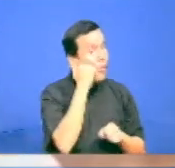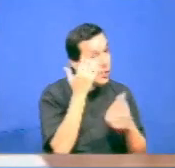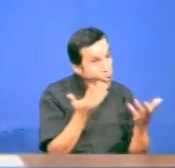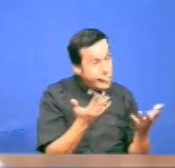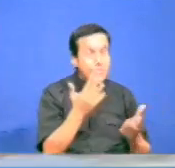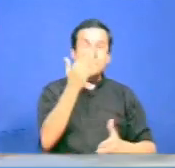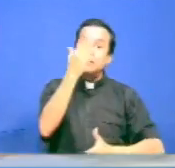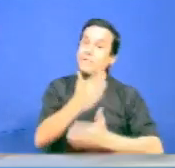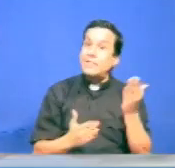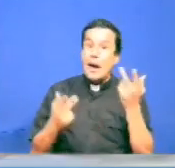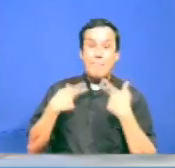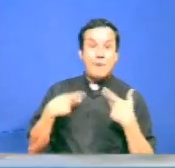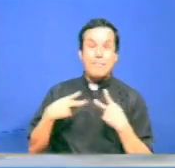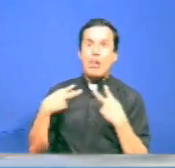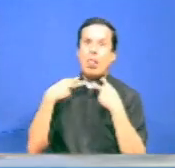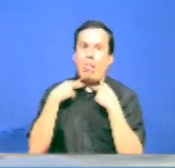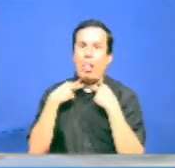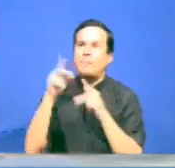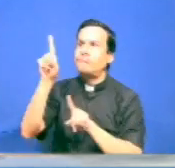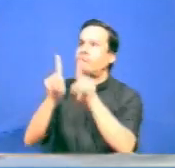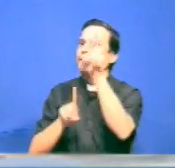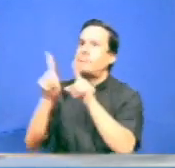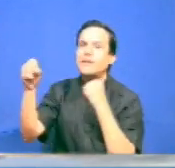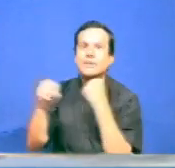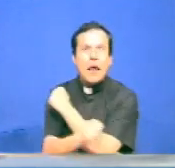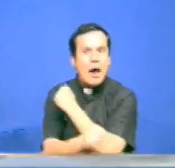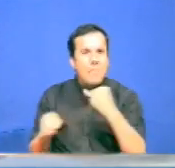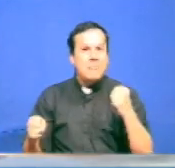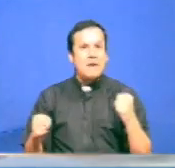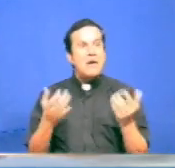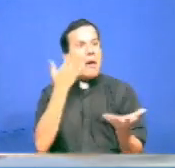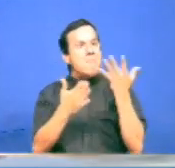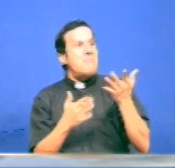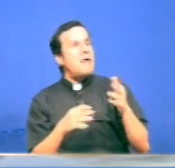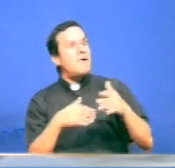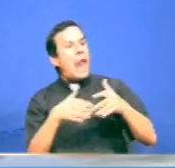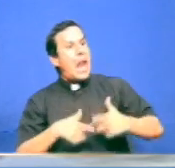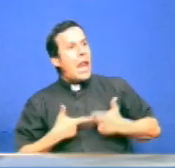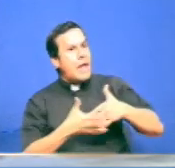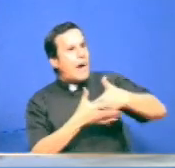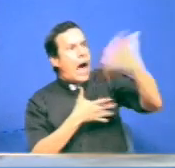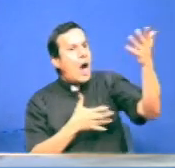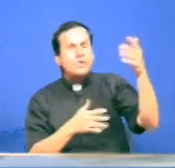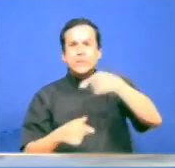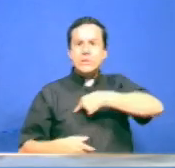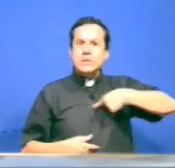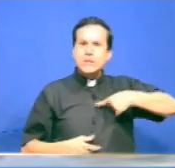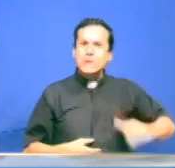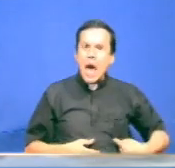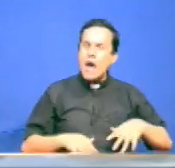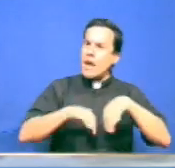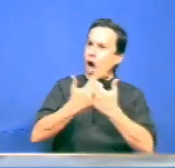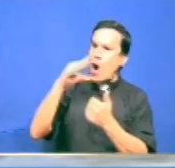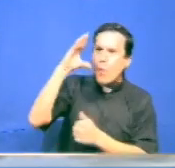before. Whether you live in China or you live in Mombasa or you live in Nairobi, you